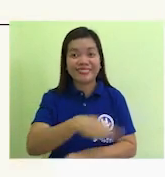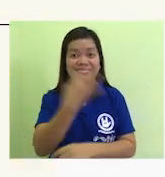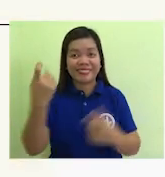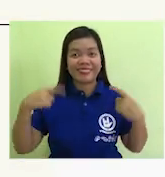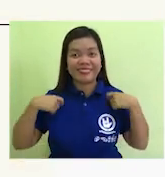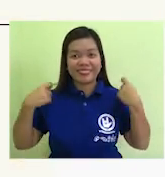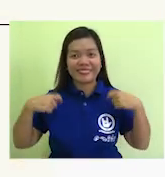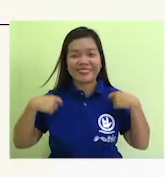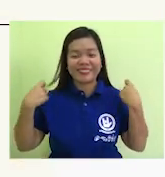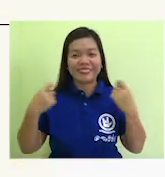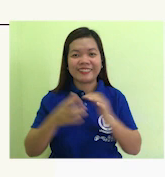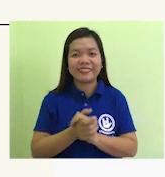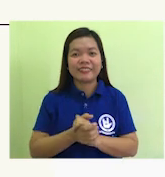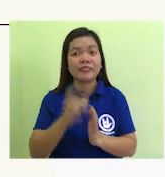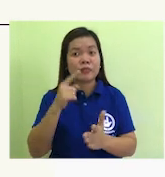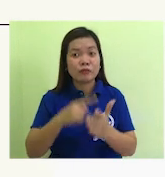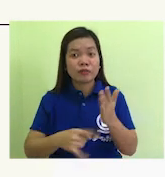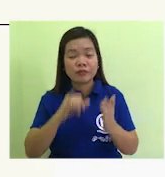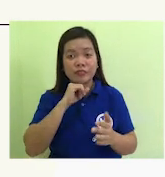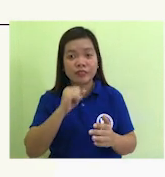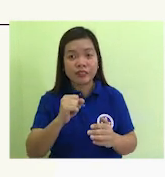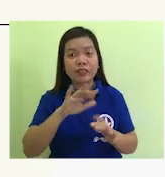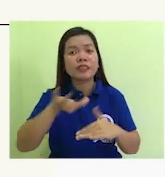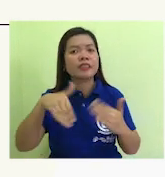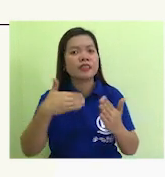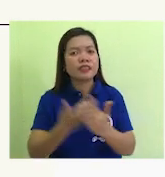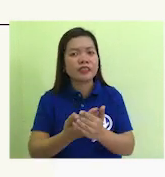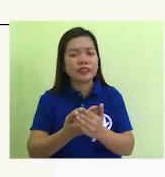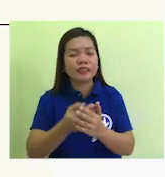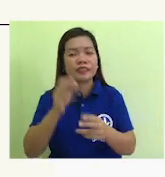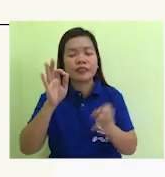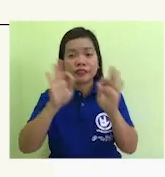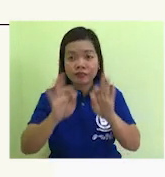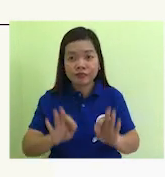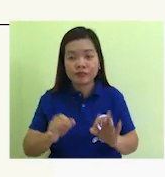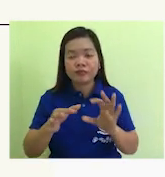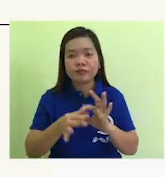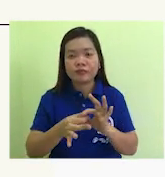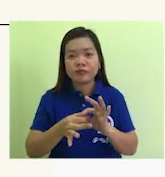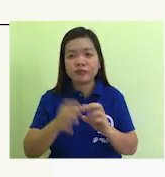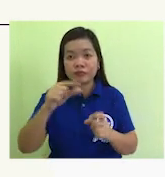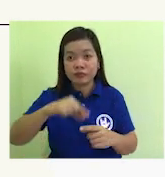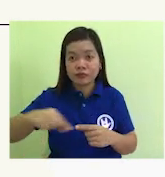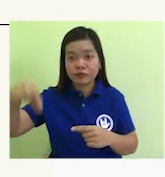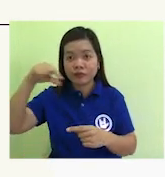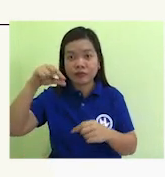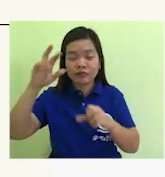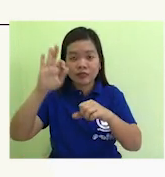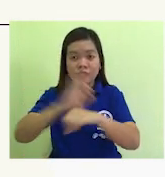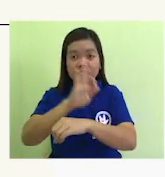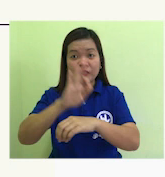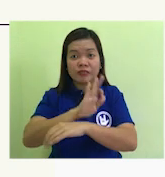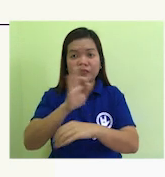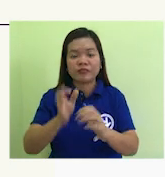Fernandino teens, what is the general form of a quadratic function?